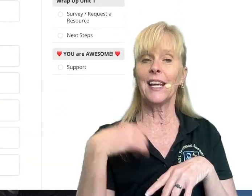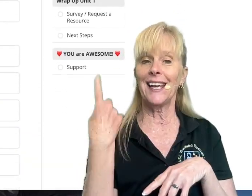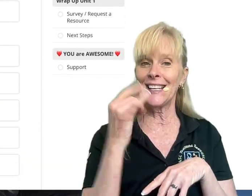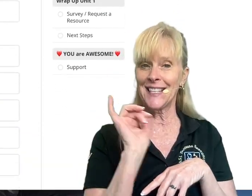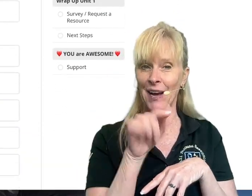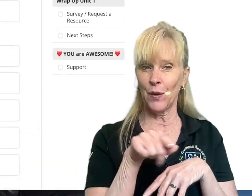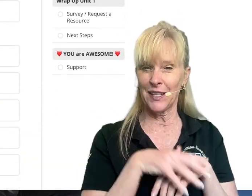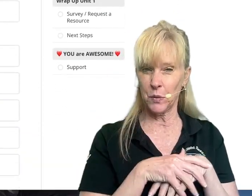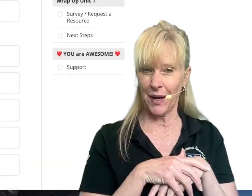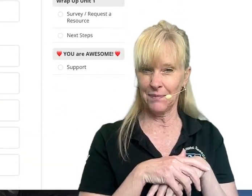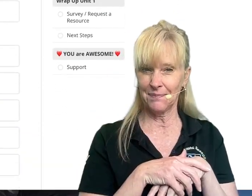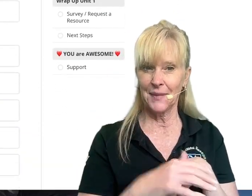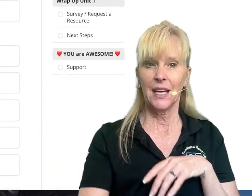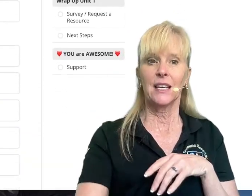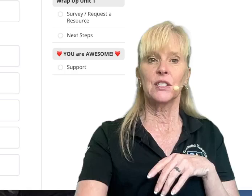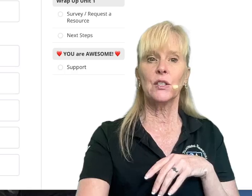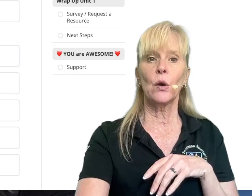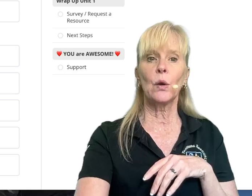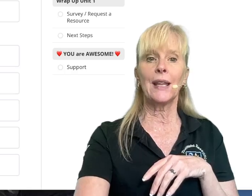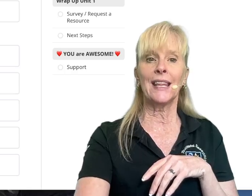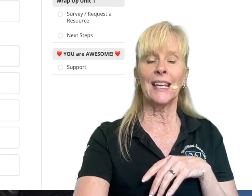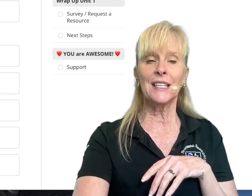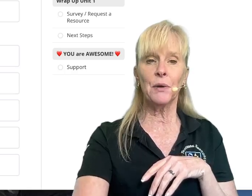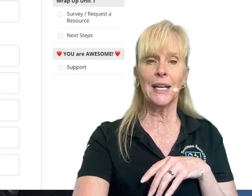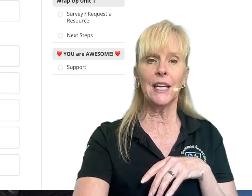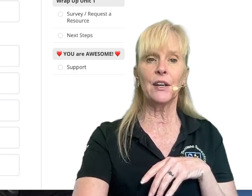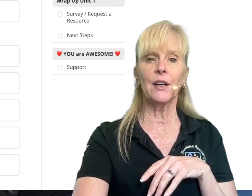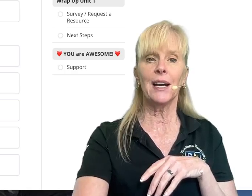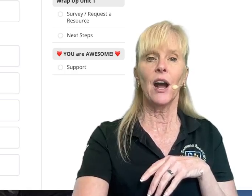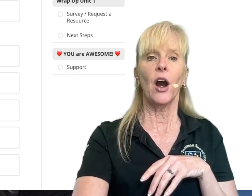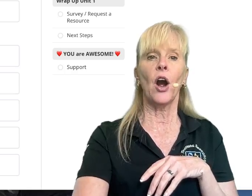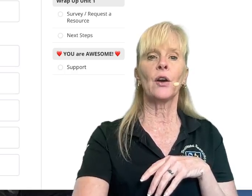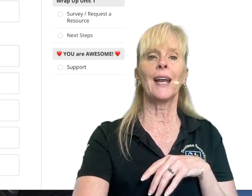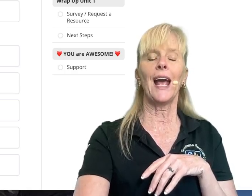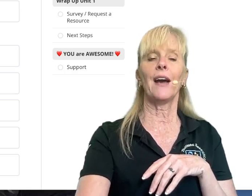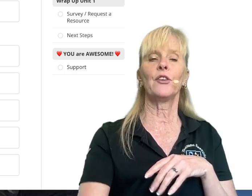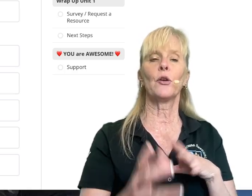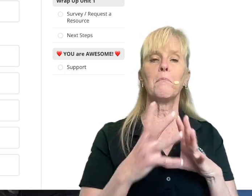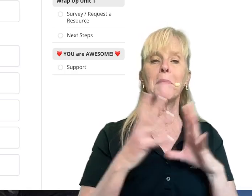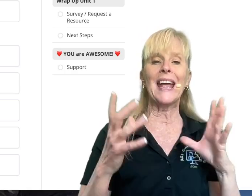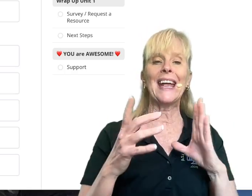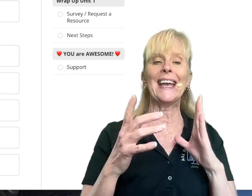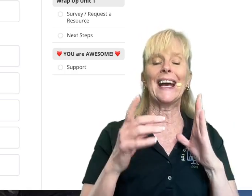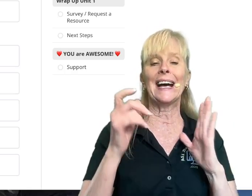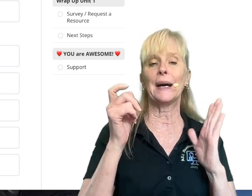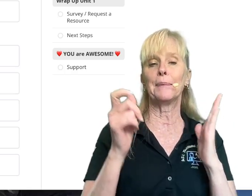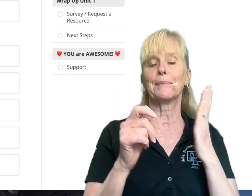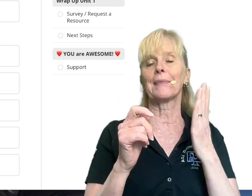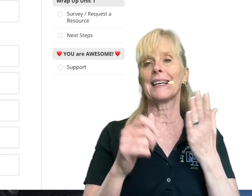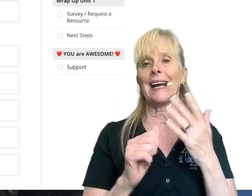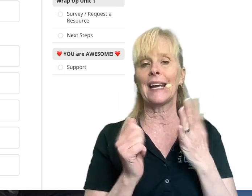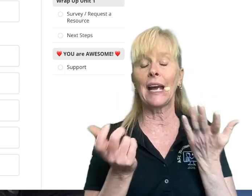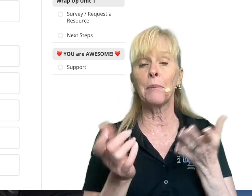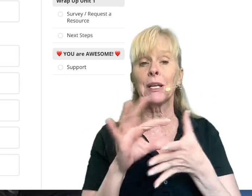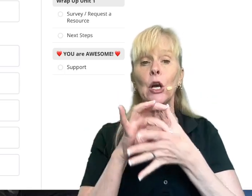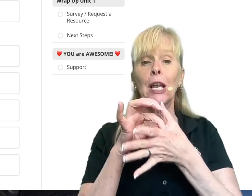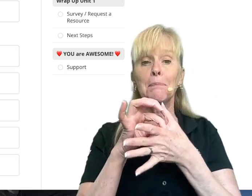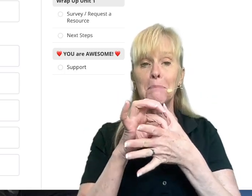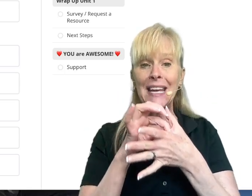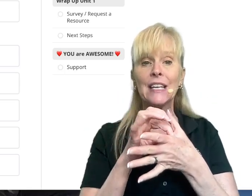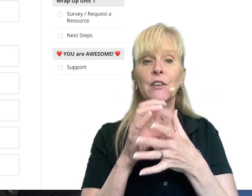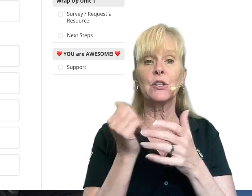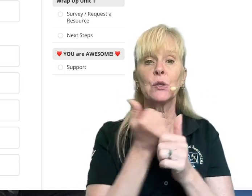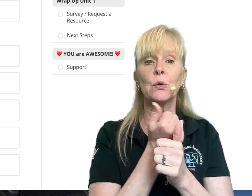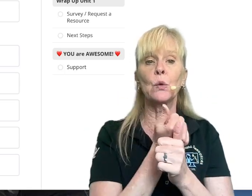down, it's that way as well. So these right here are going to have your main, I'm going to call